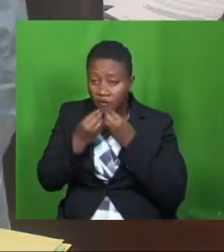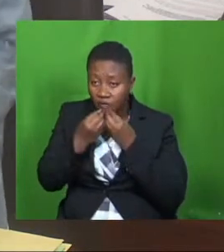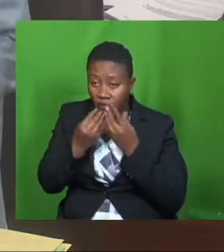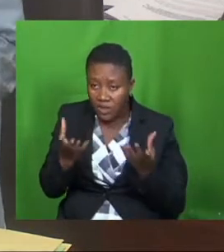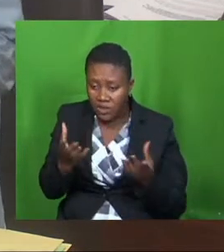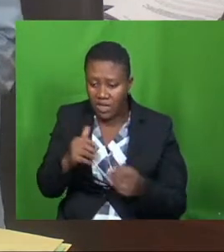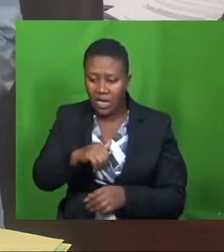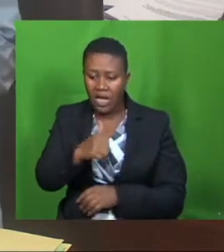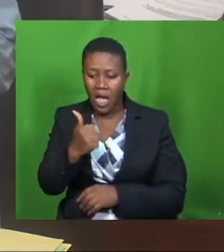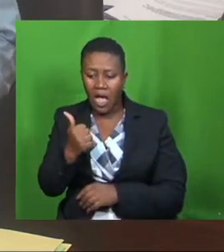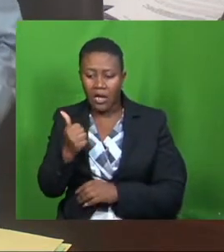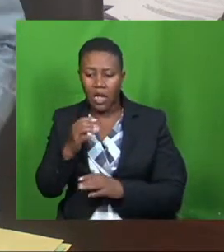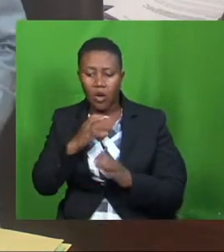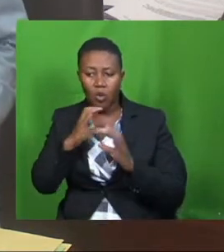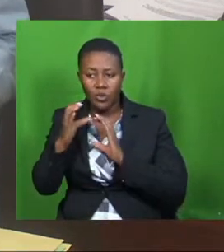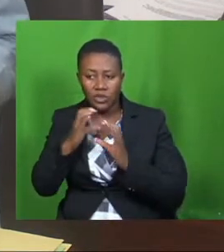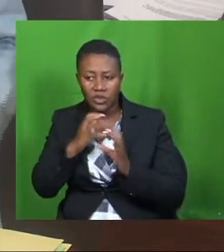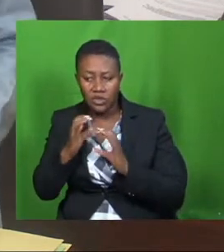I